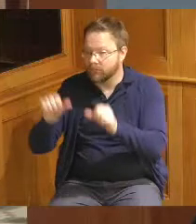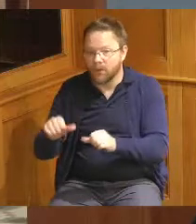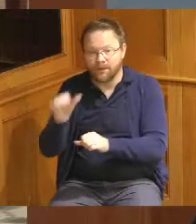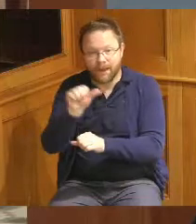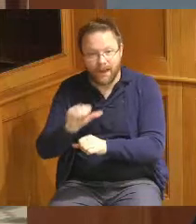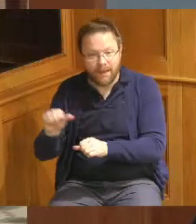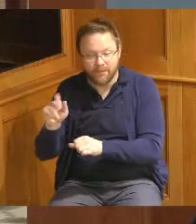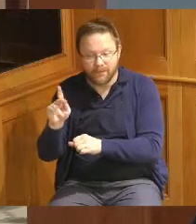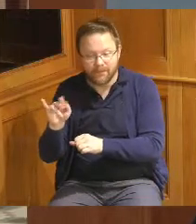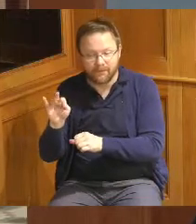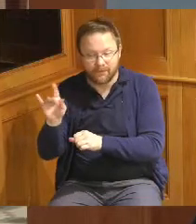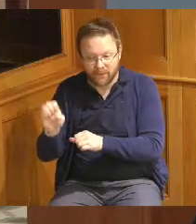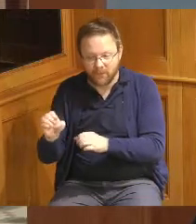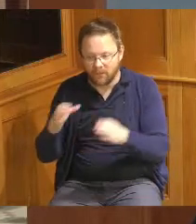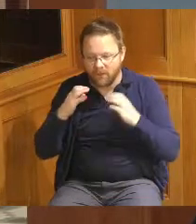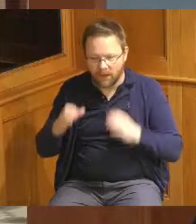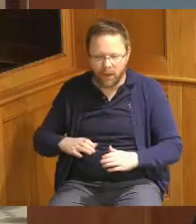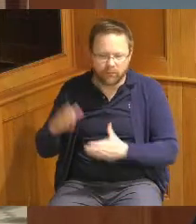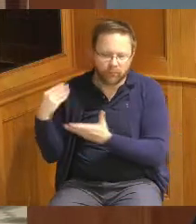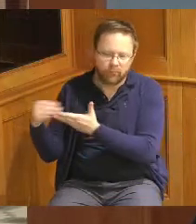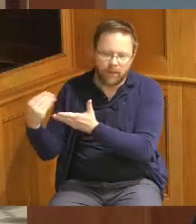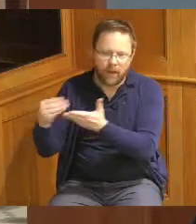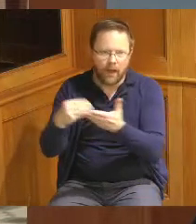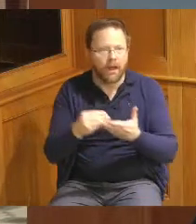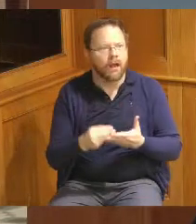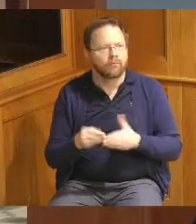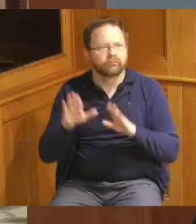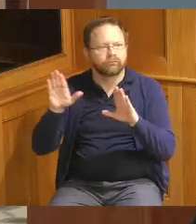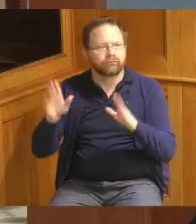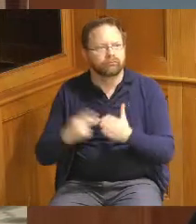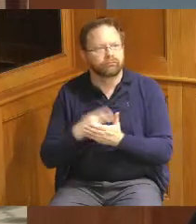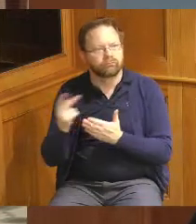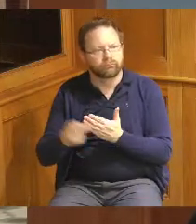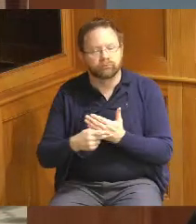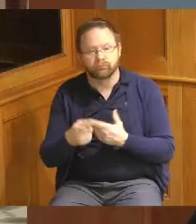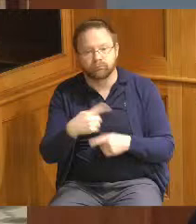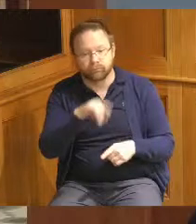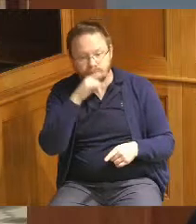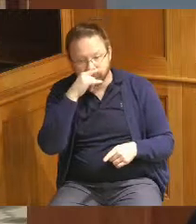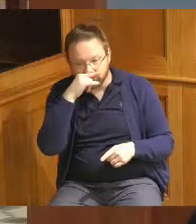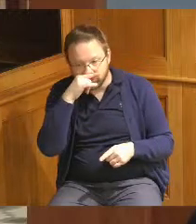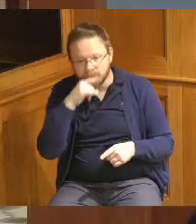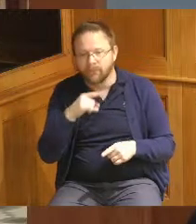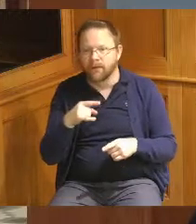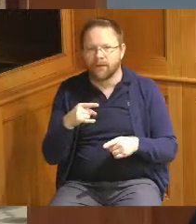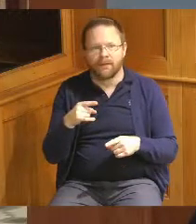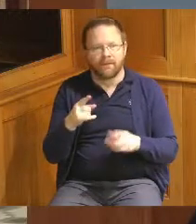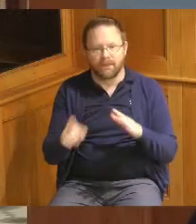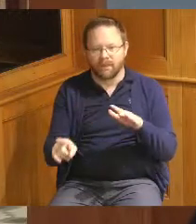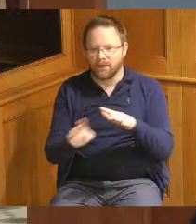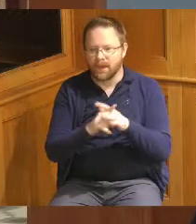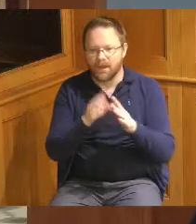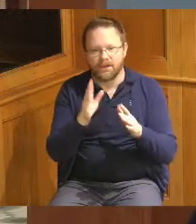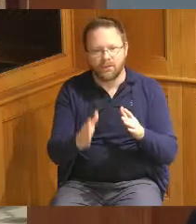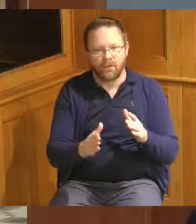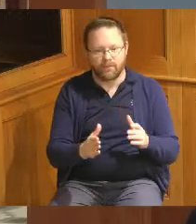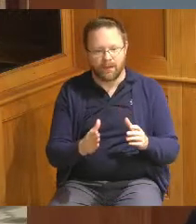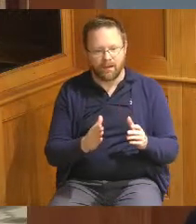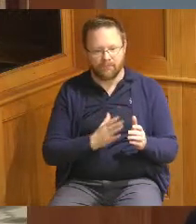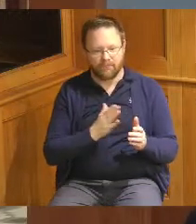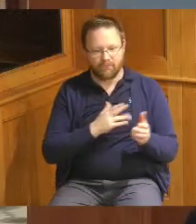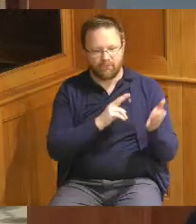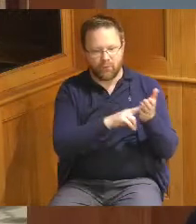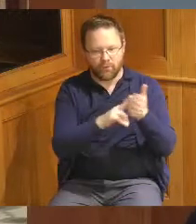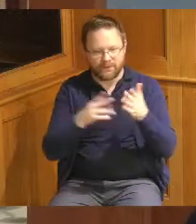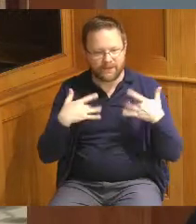there and they purchase their books, right? It's a wonderful program. These kids, when they come to their book signings, they make about $500 at their book